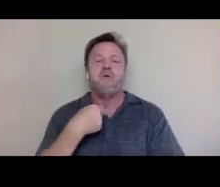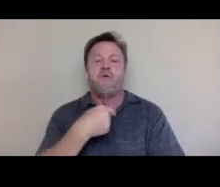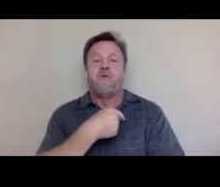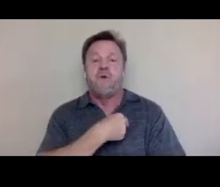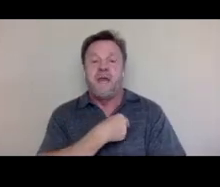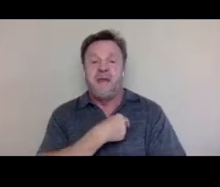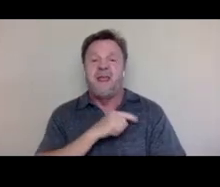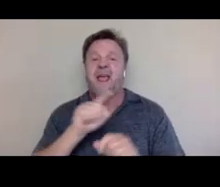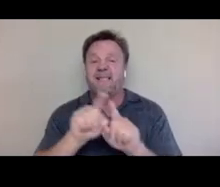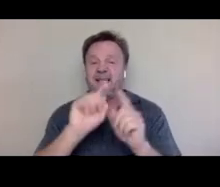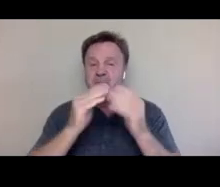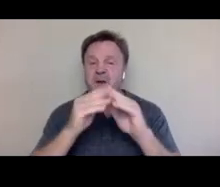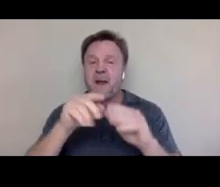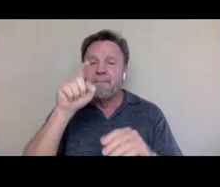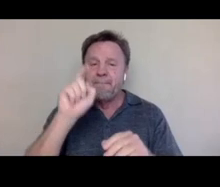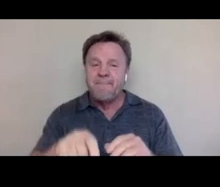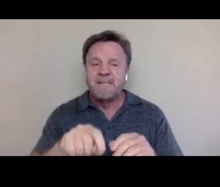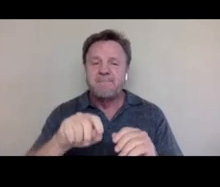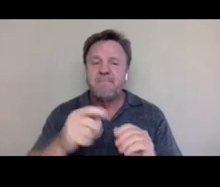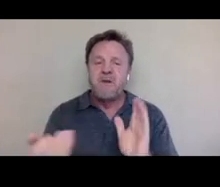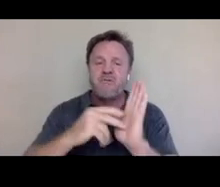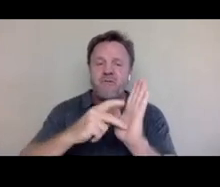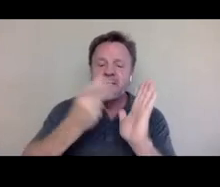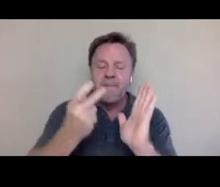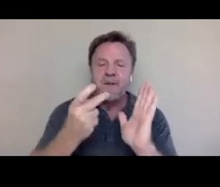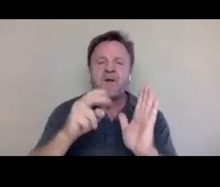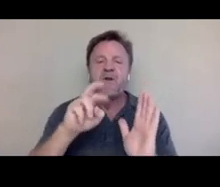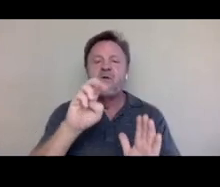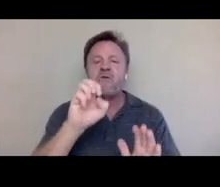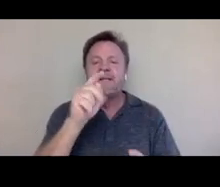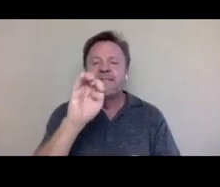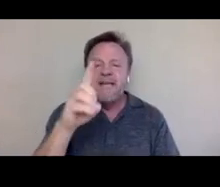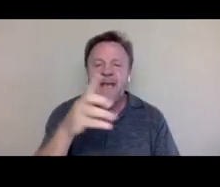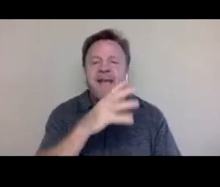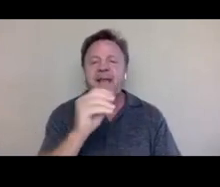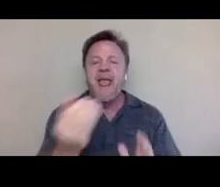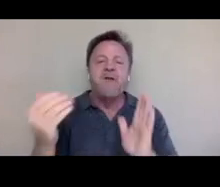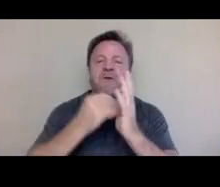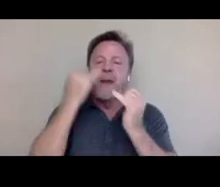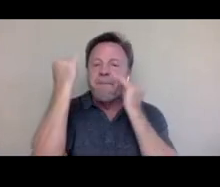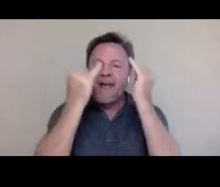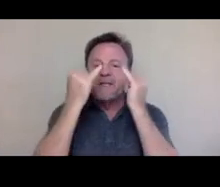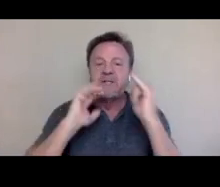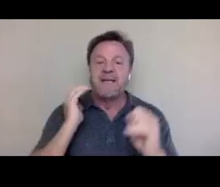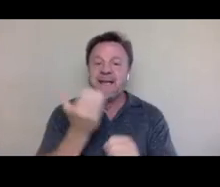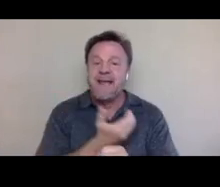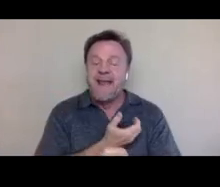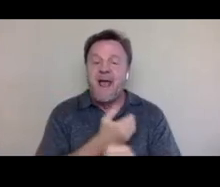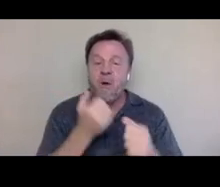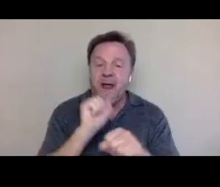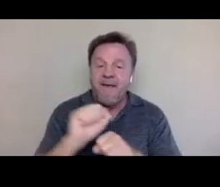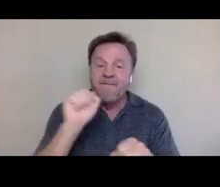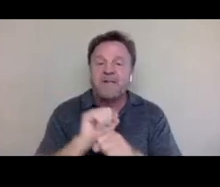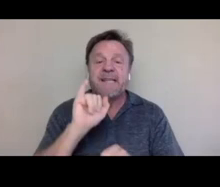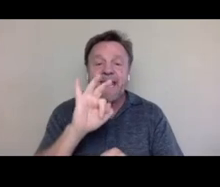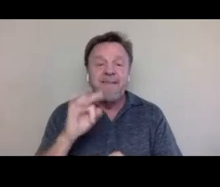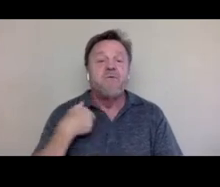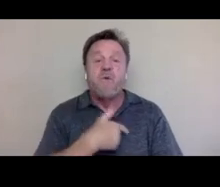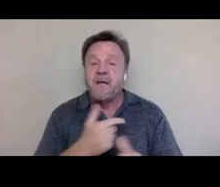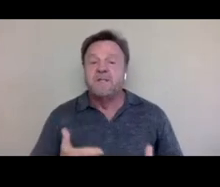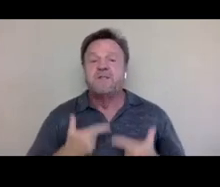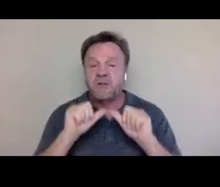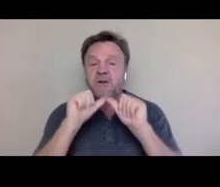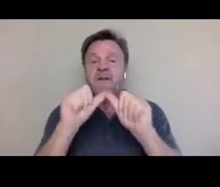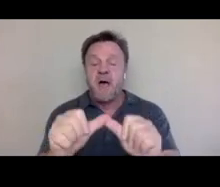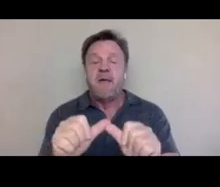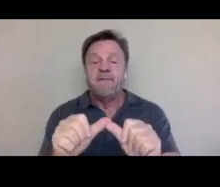community must be redoubled, restated, and reimagined in our efforts. if we are going to survive.